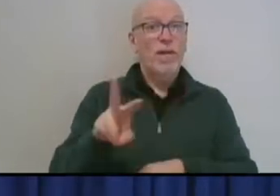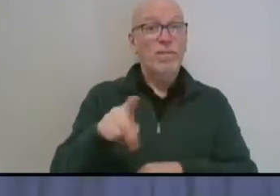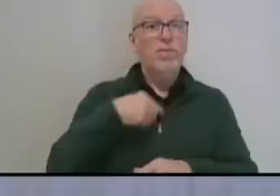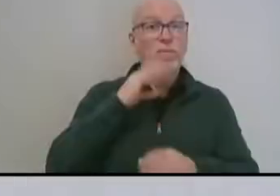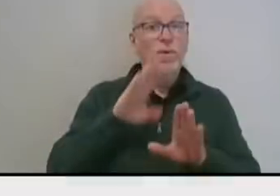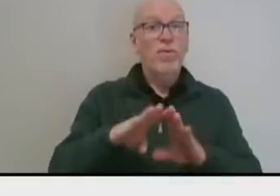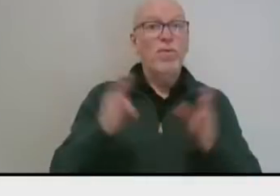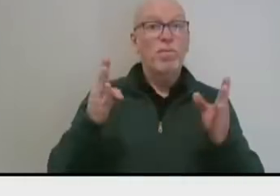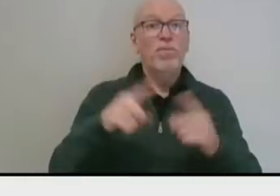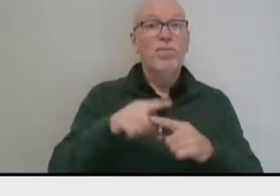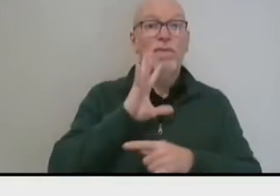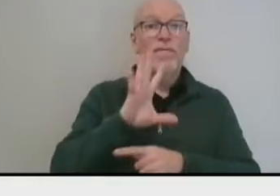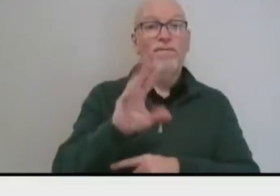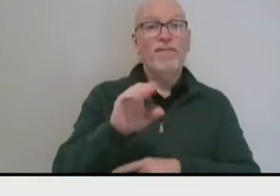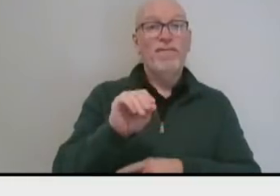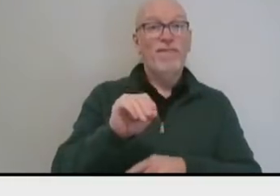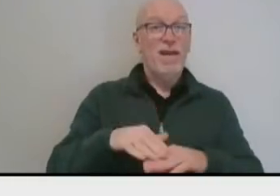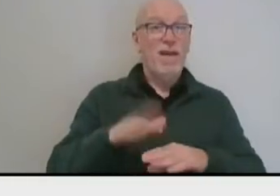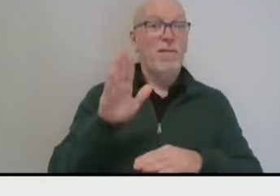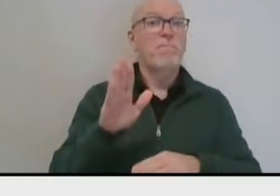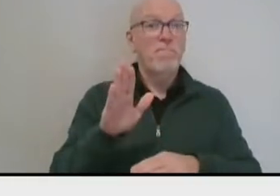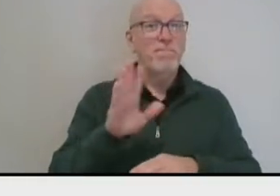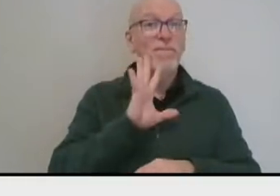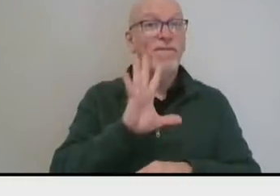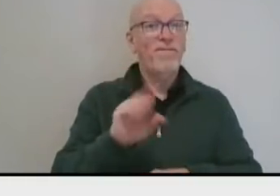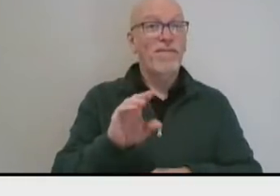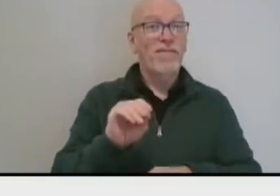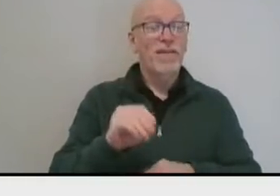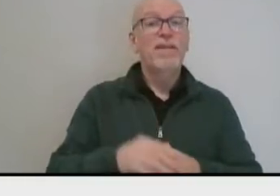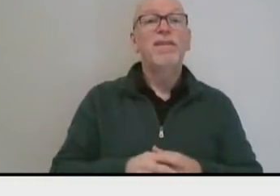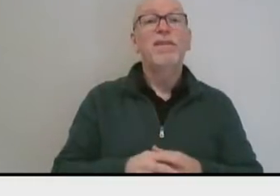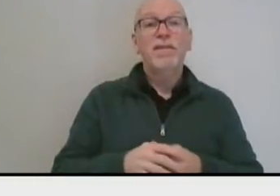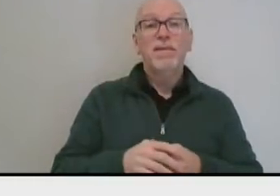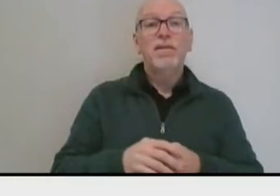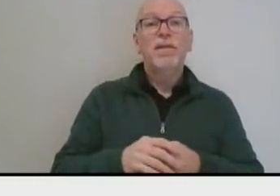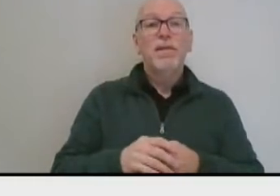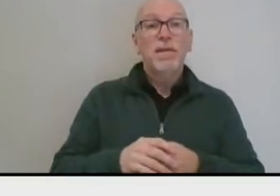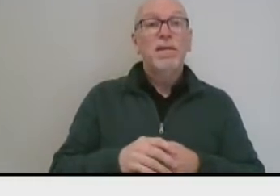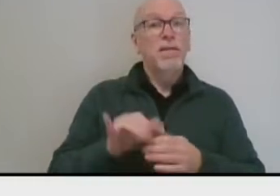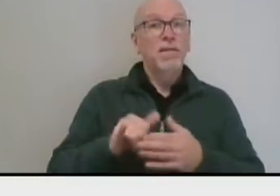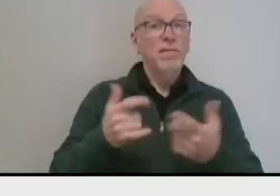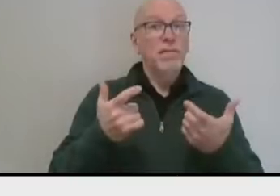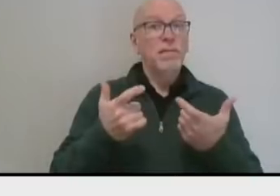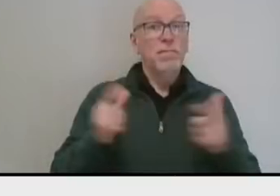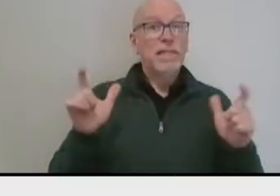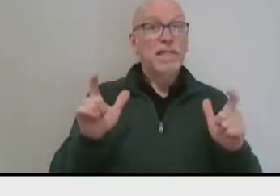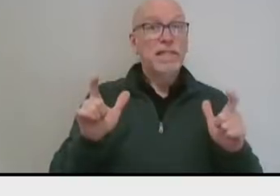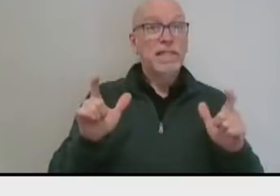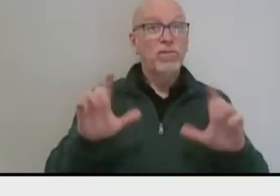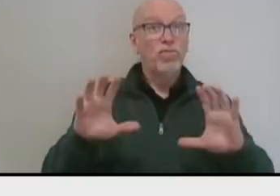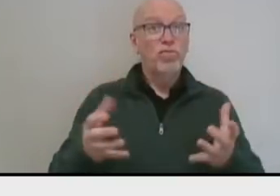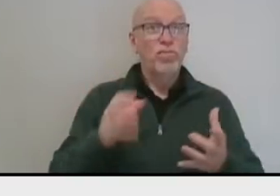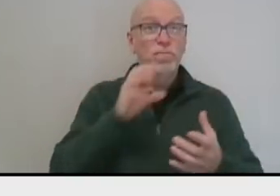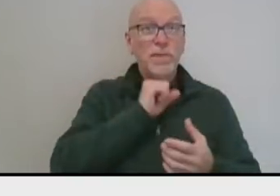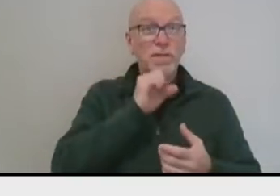50, age 50 and above. That's a big cohort when you think about